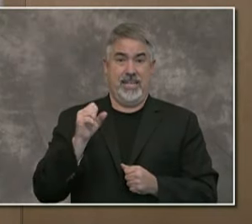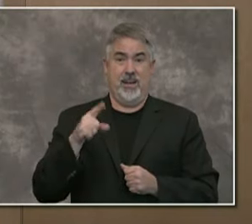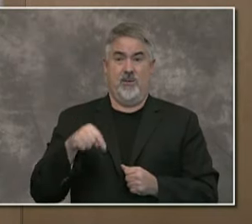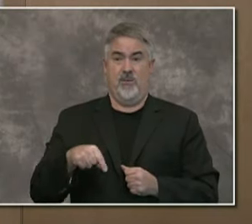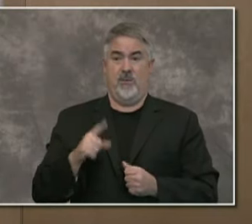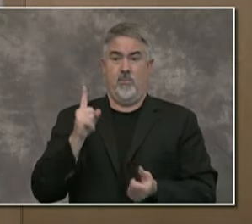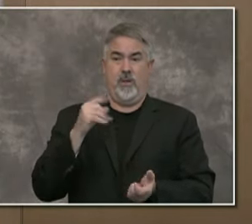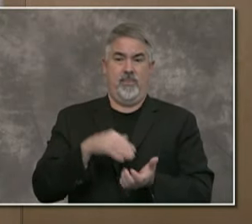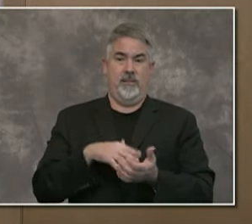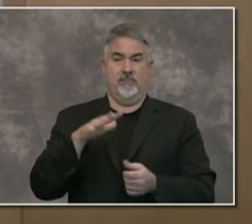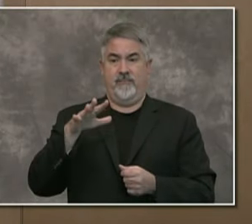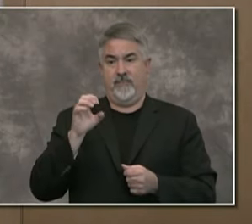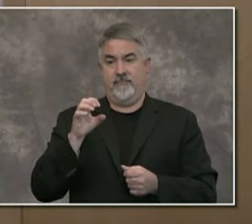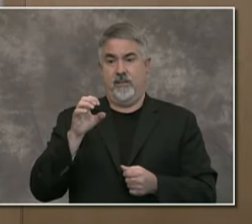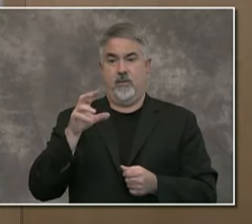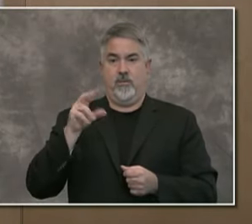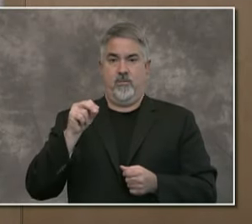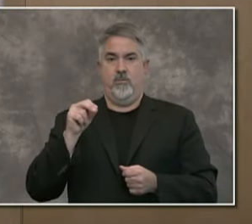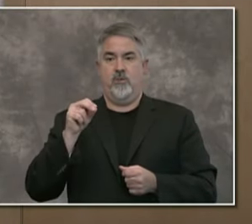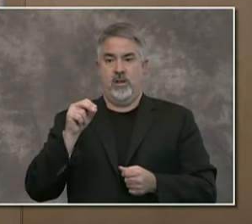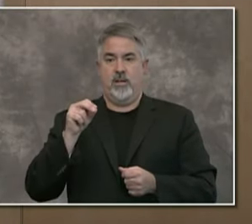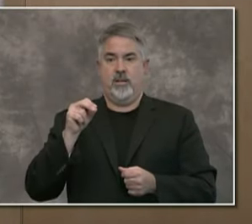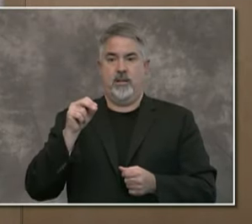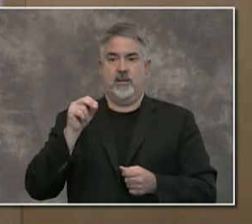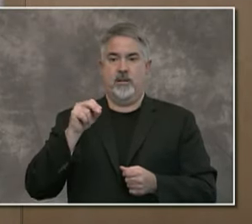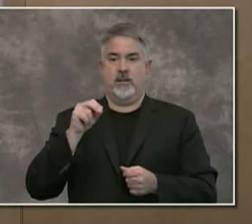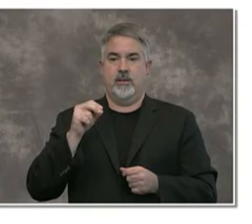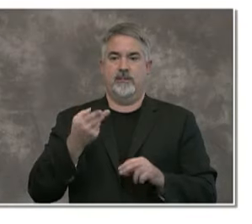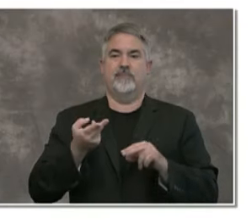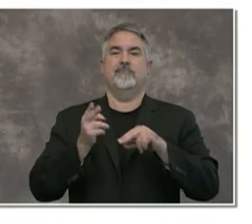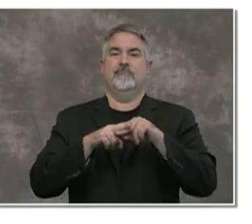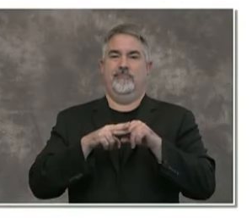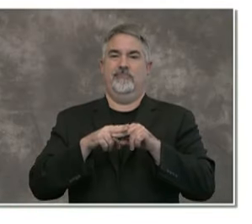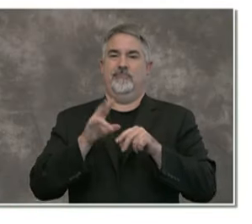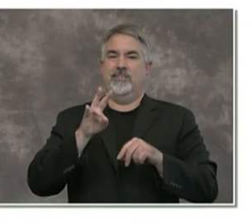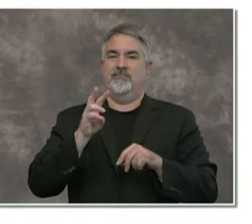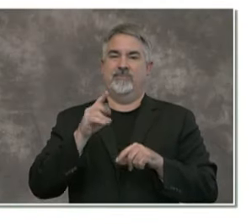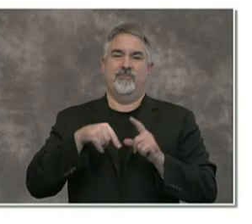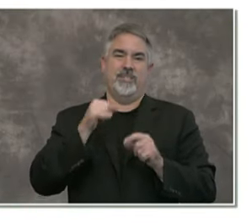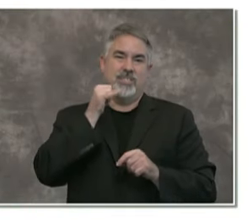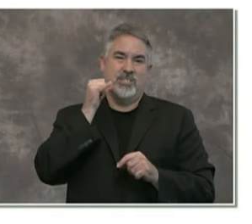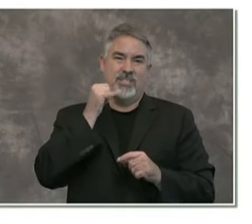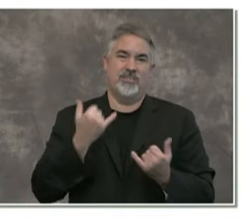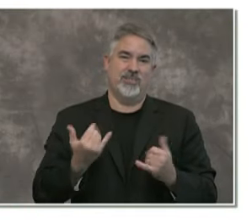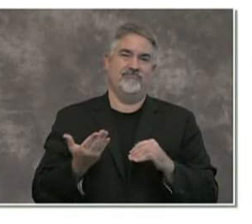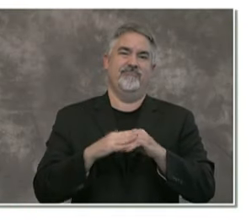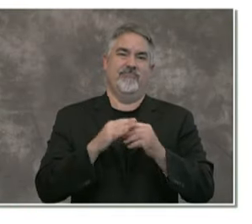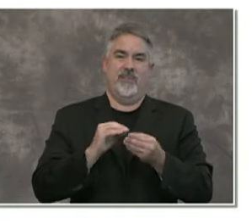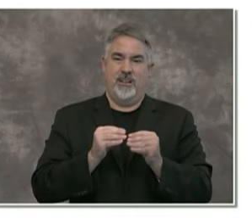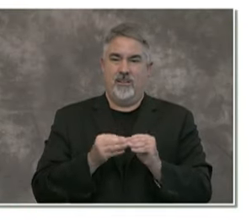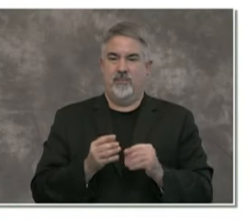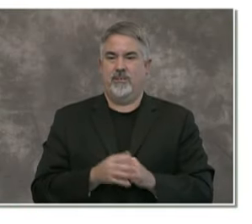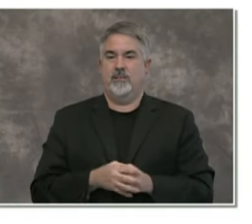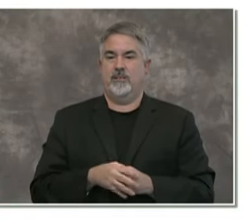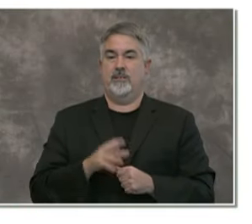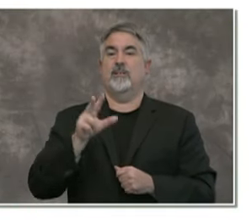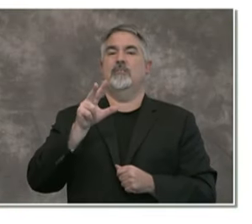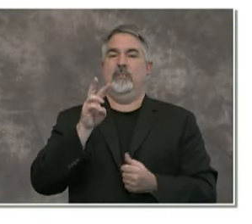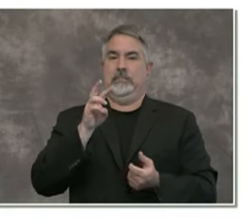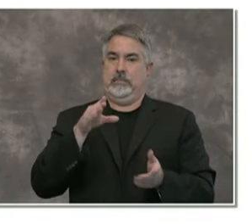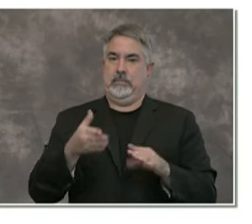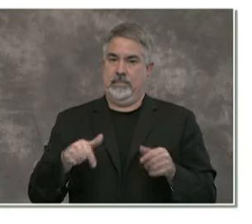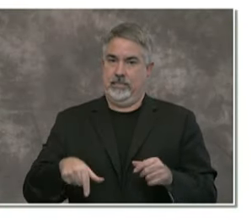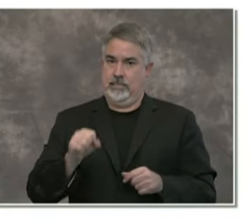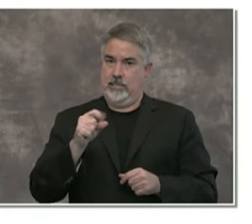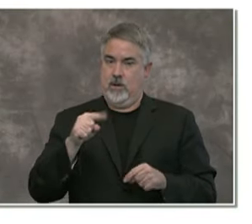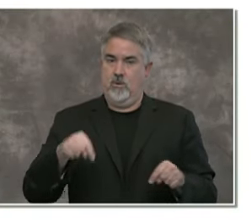1,530 cases, which is 76 more cases than yesterday, and 36 deaths, which includes